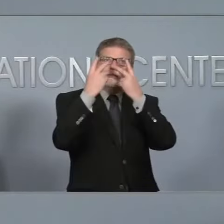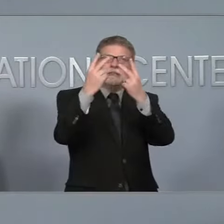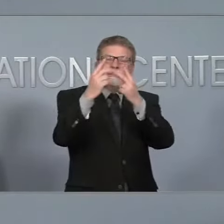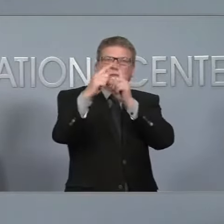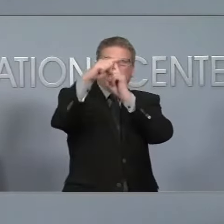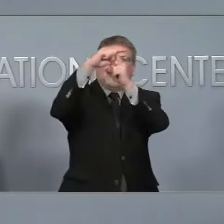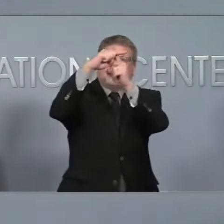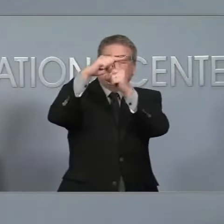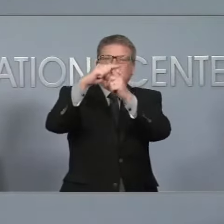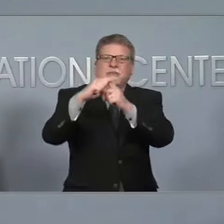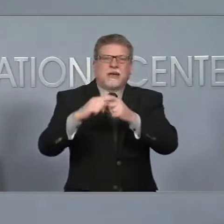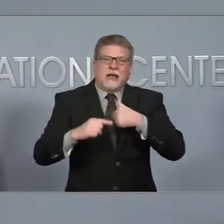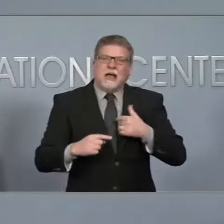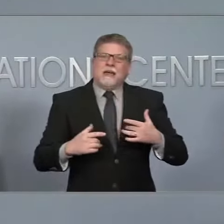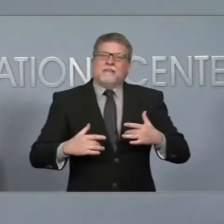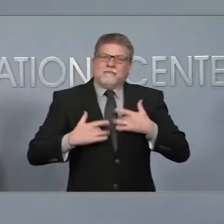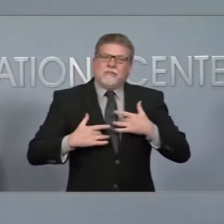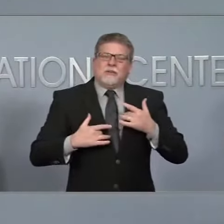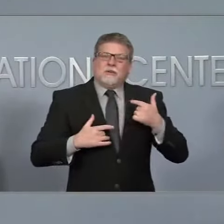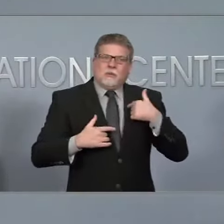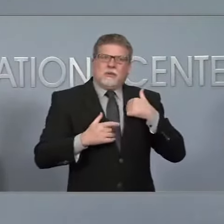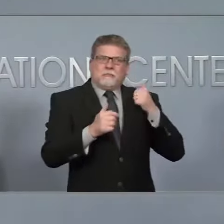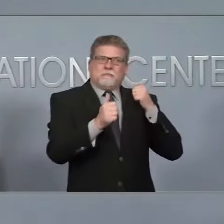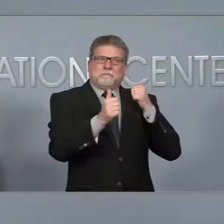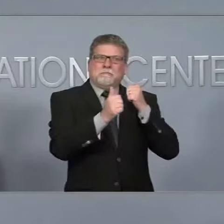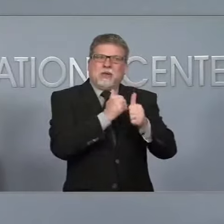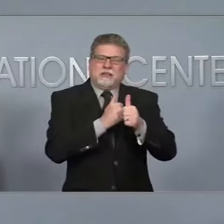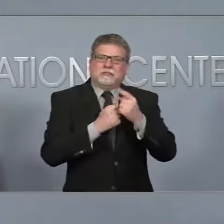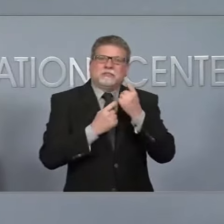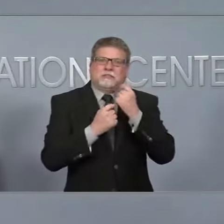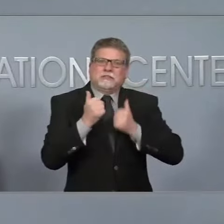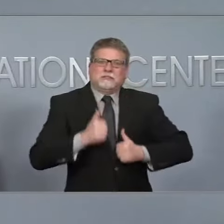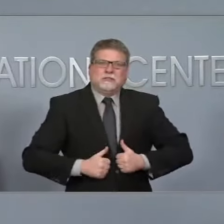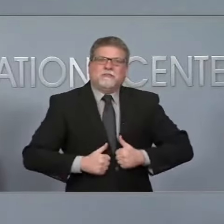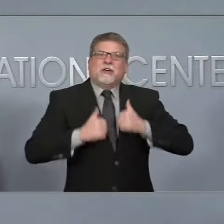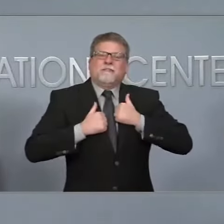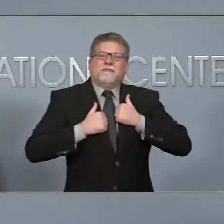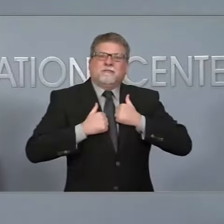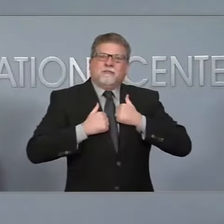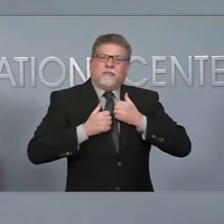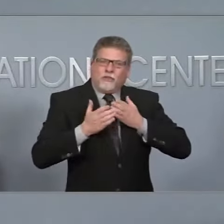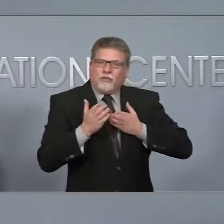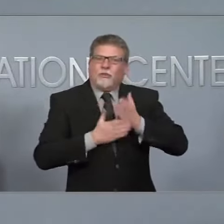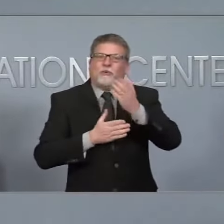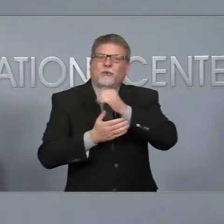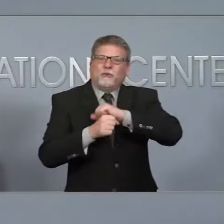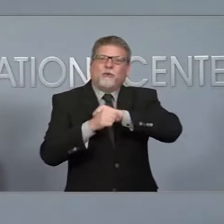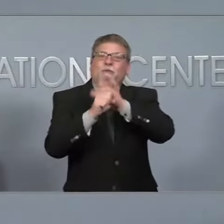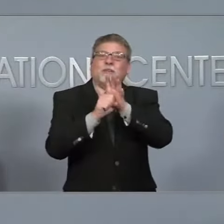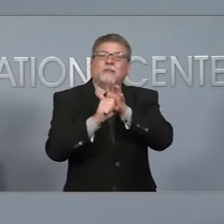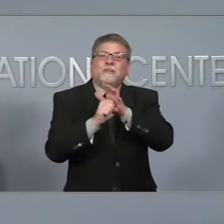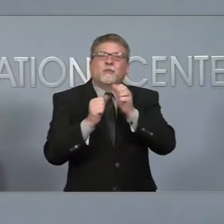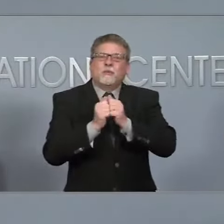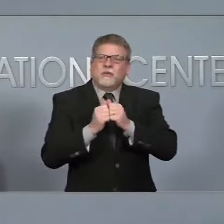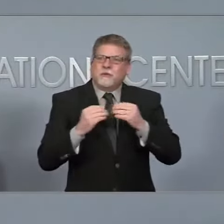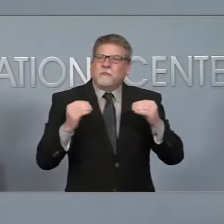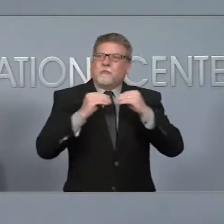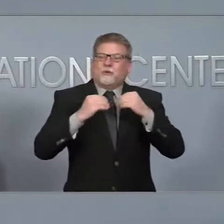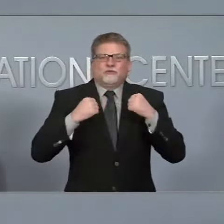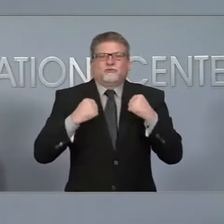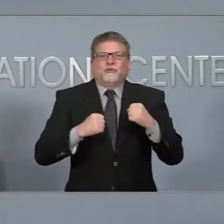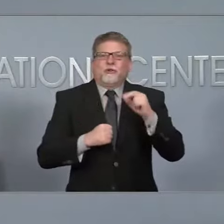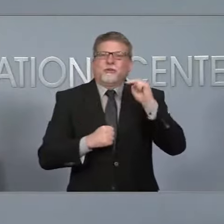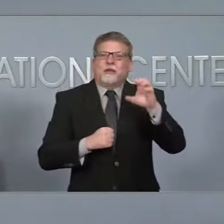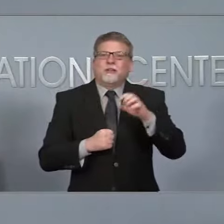pandemic from a place of strength with record jobs announcements, booming state revenues, and